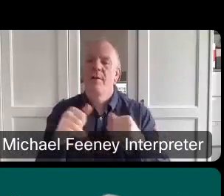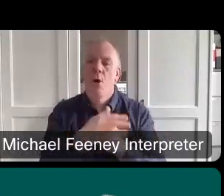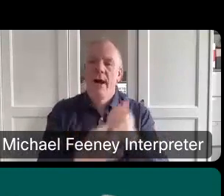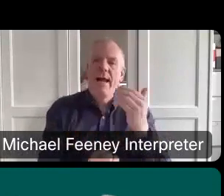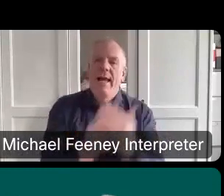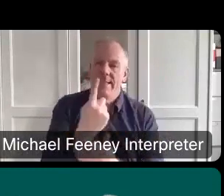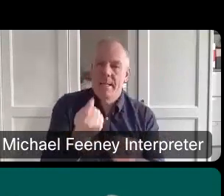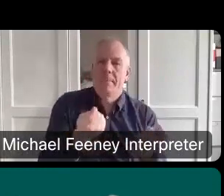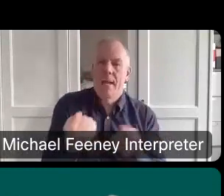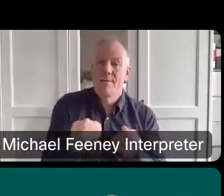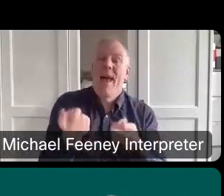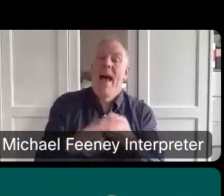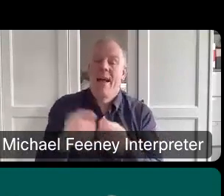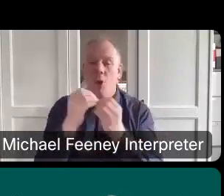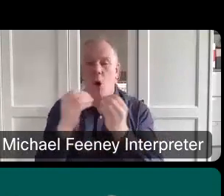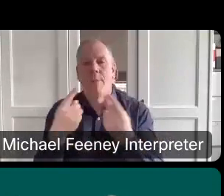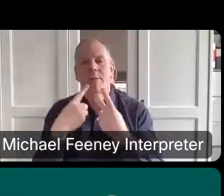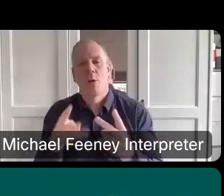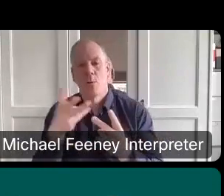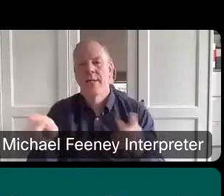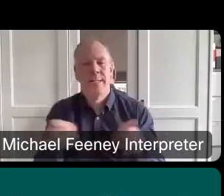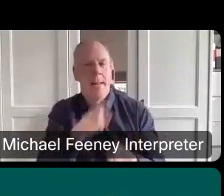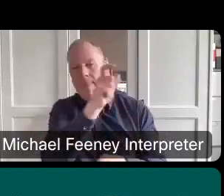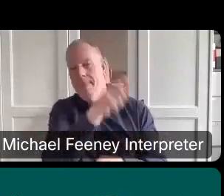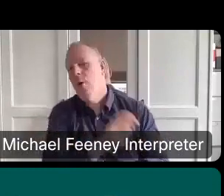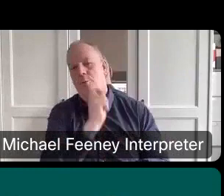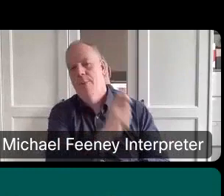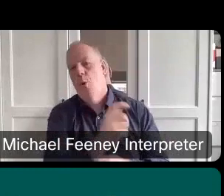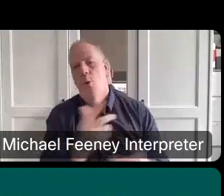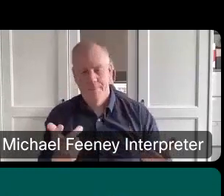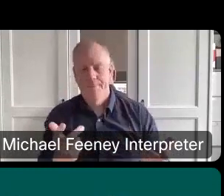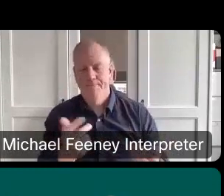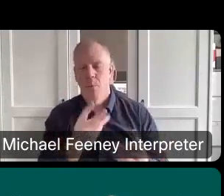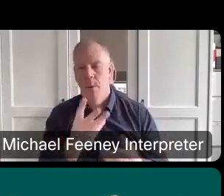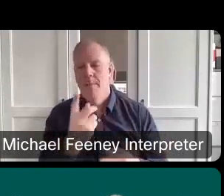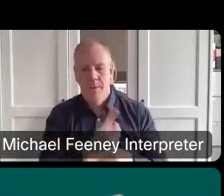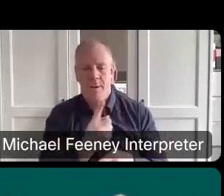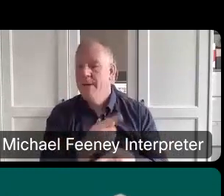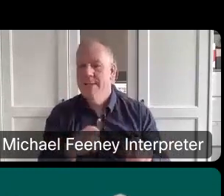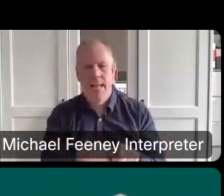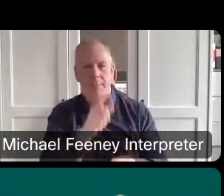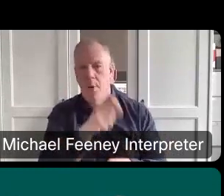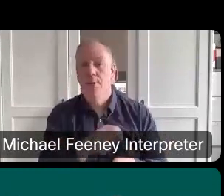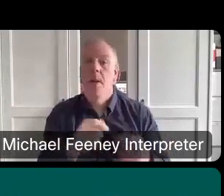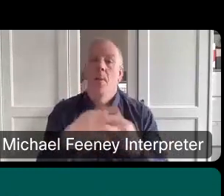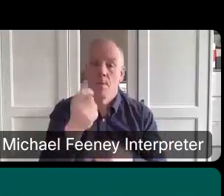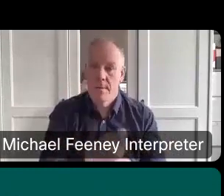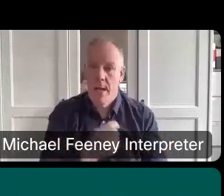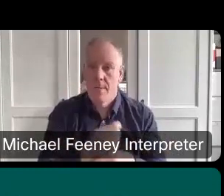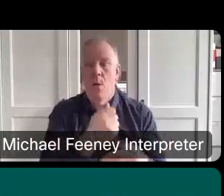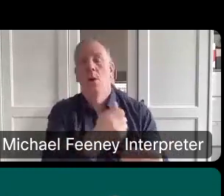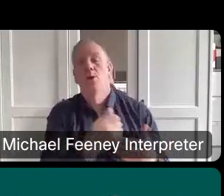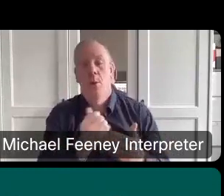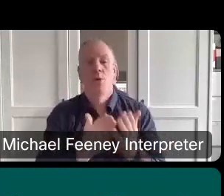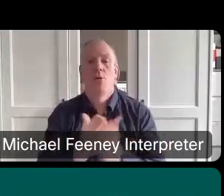open disclosure, because they would be the same person. Person supporting the incident review would be the same person generally who would be supporting them through the